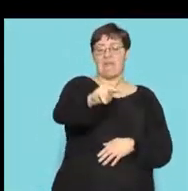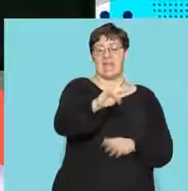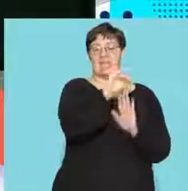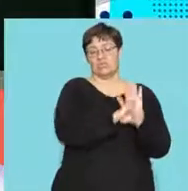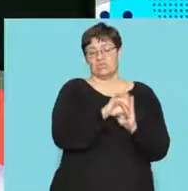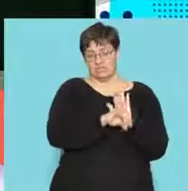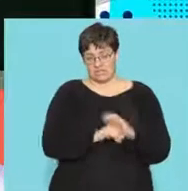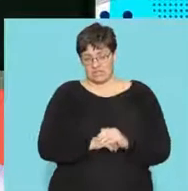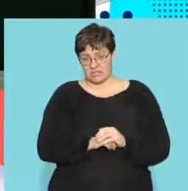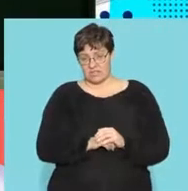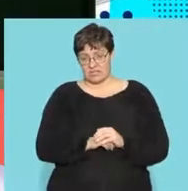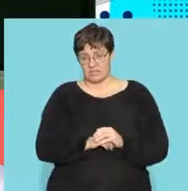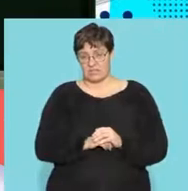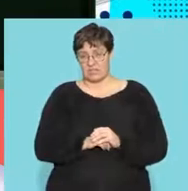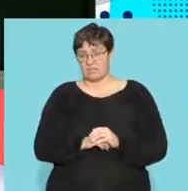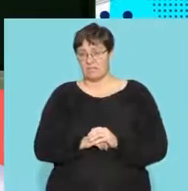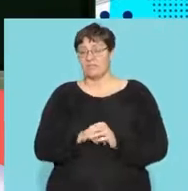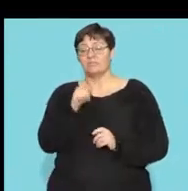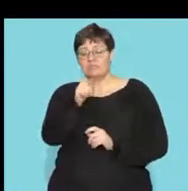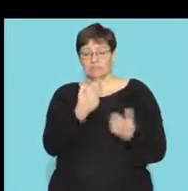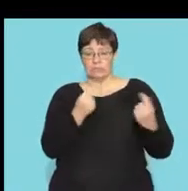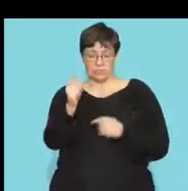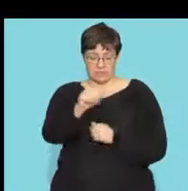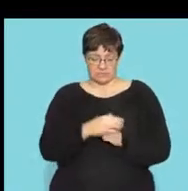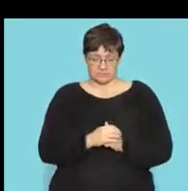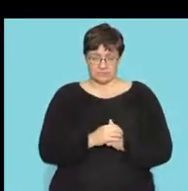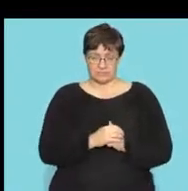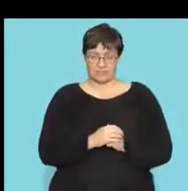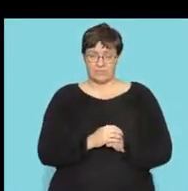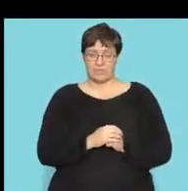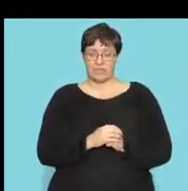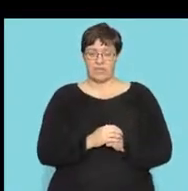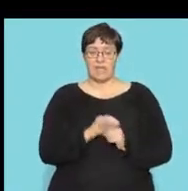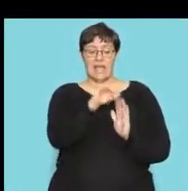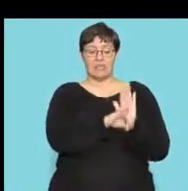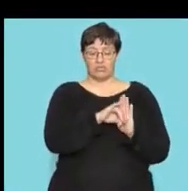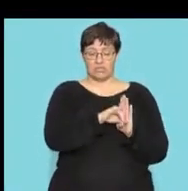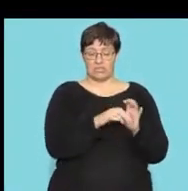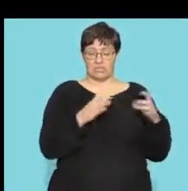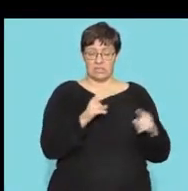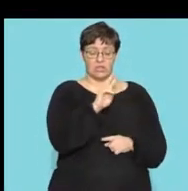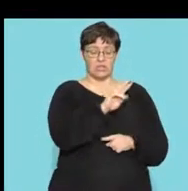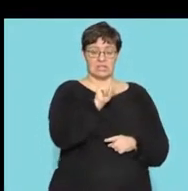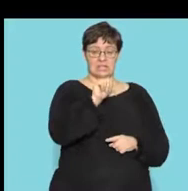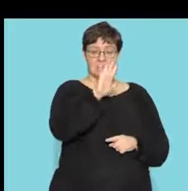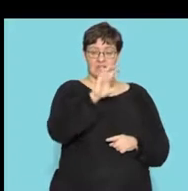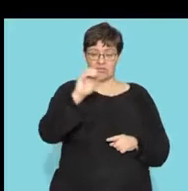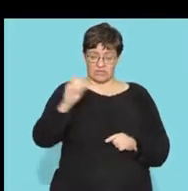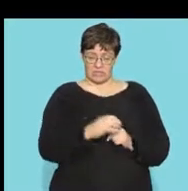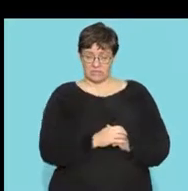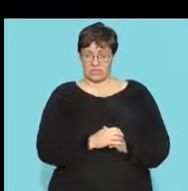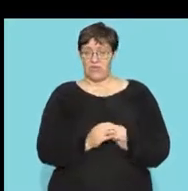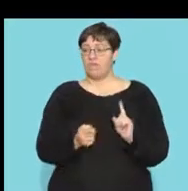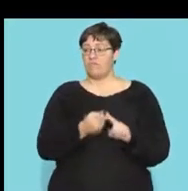insurance. Therefore, this is what we're going to do. Watch. There's my insurance figure, 26,500. From where? From my